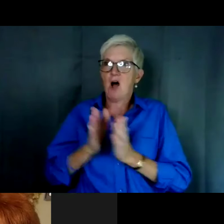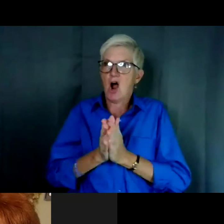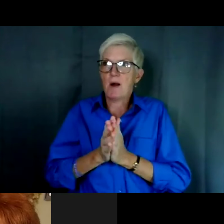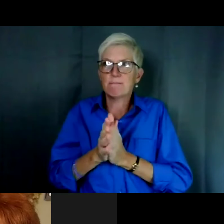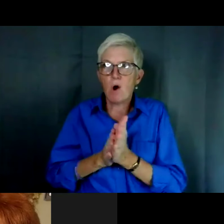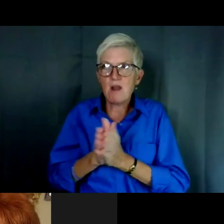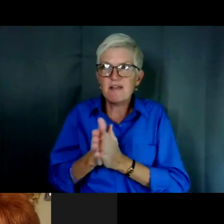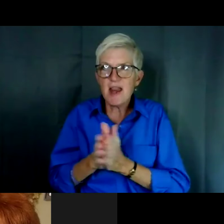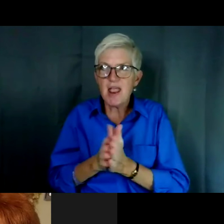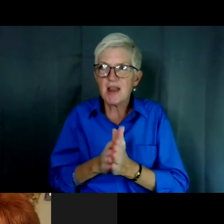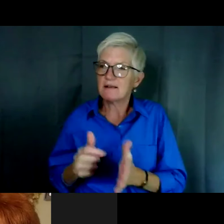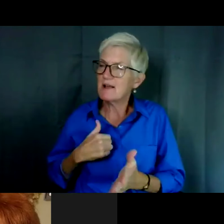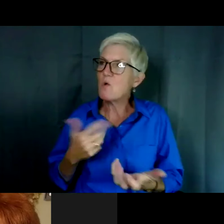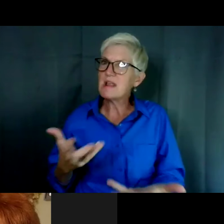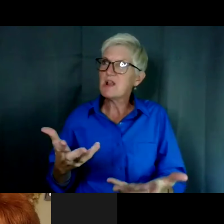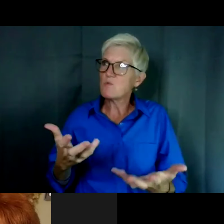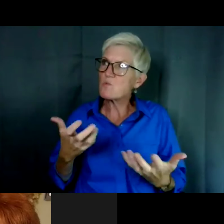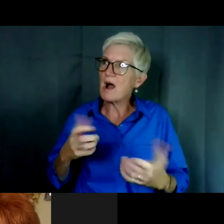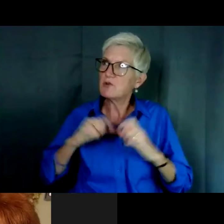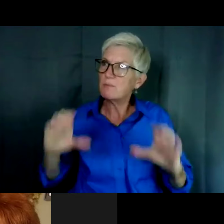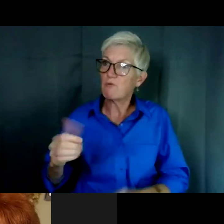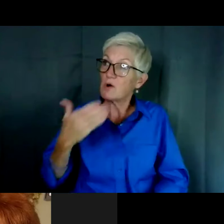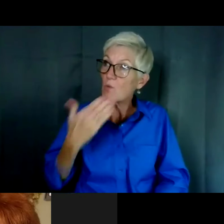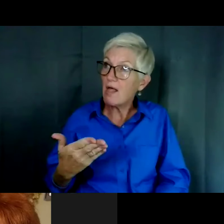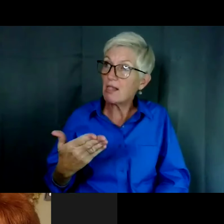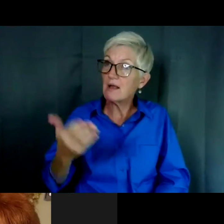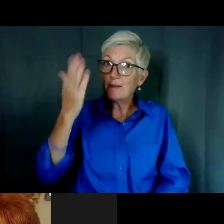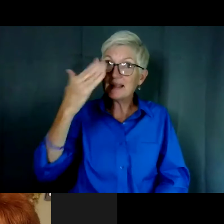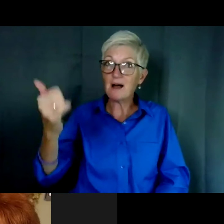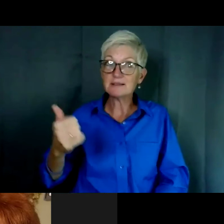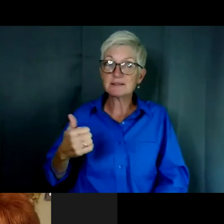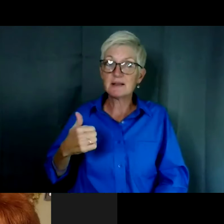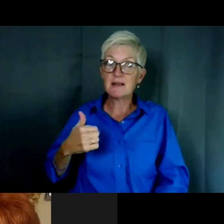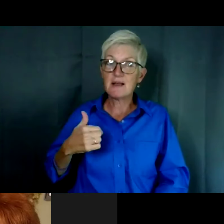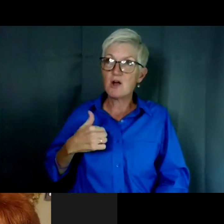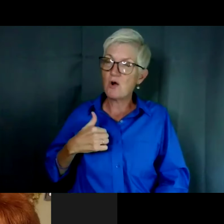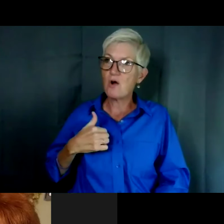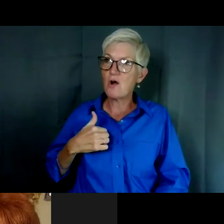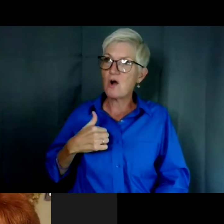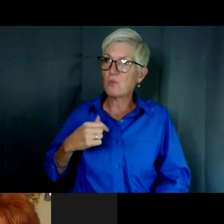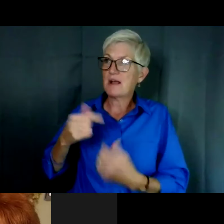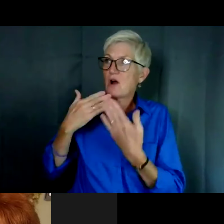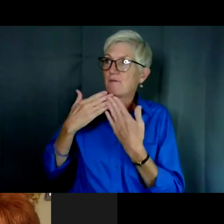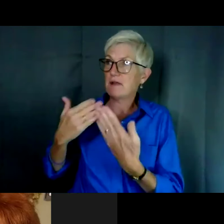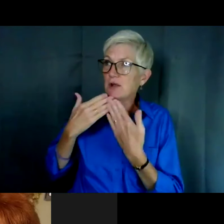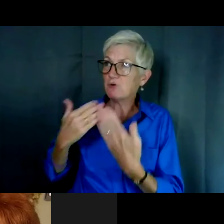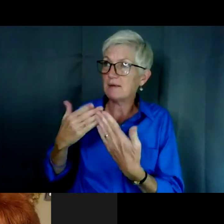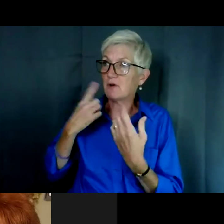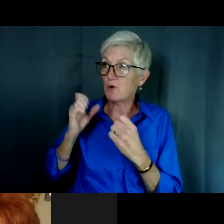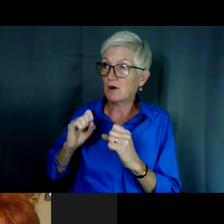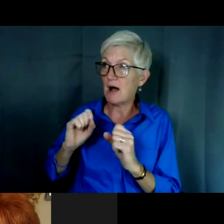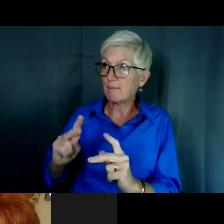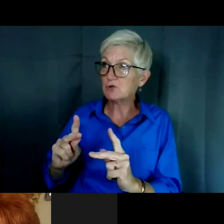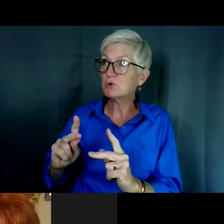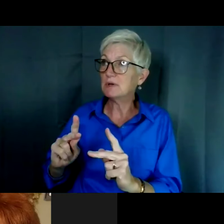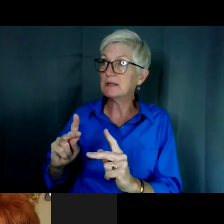We want to perform well because we are very grateful, you know, for the opportunities that come